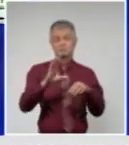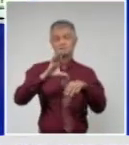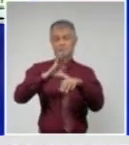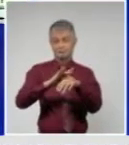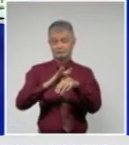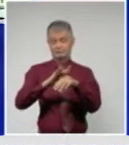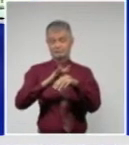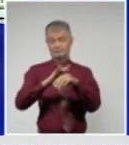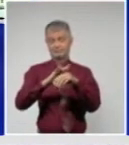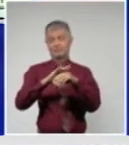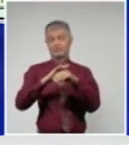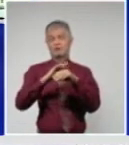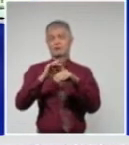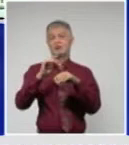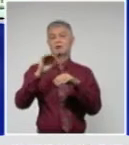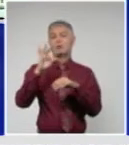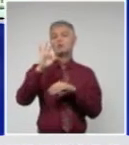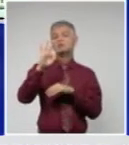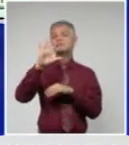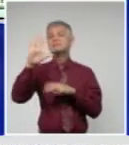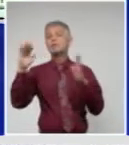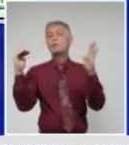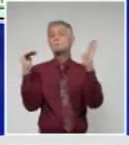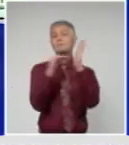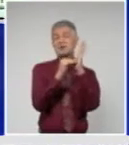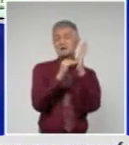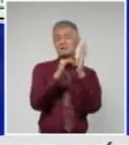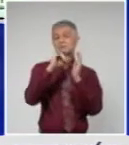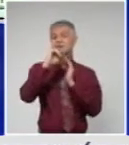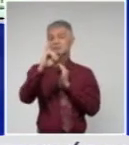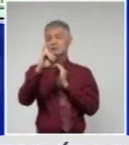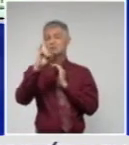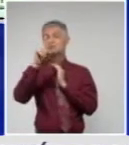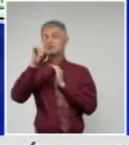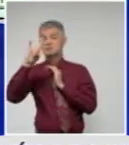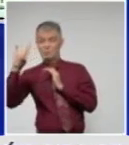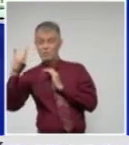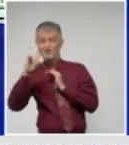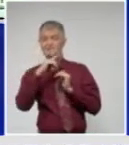6,724,000 confirmed cases and